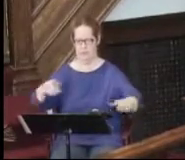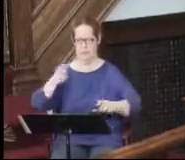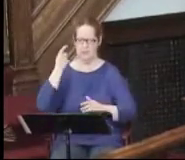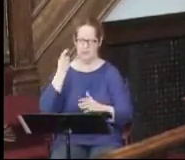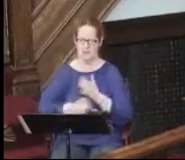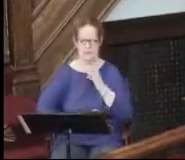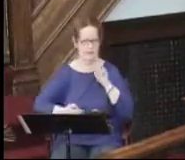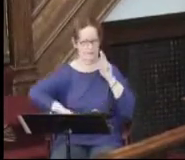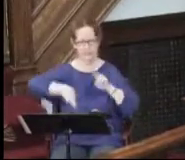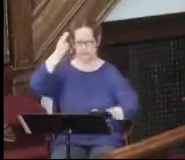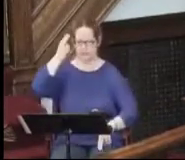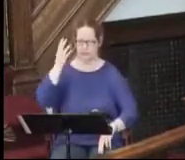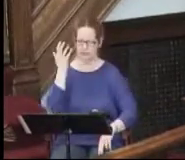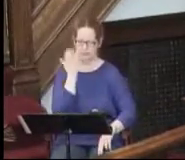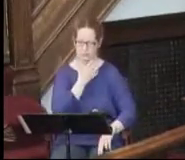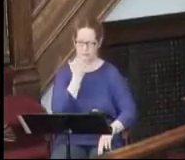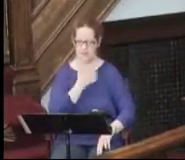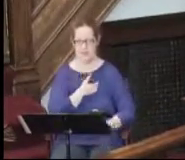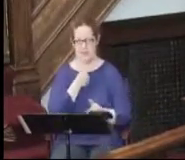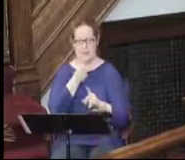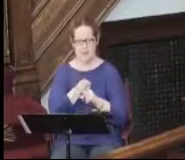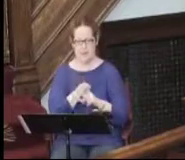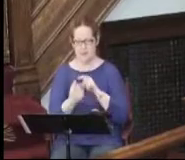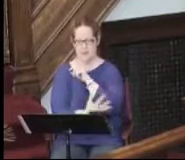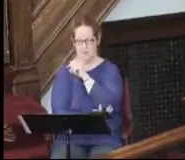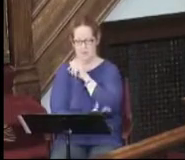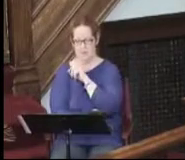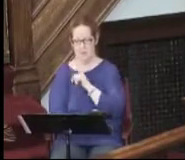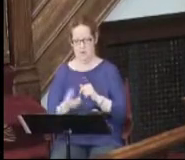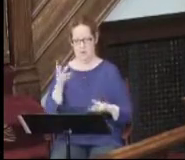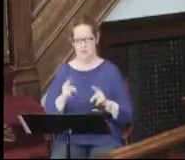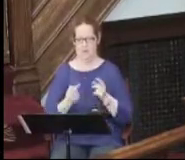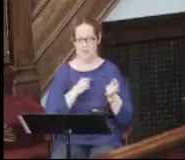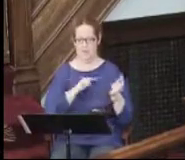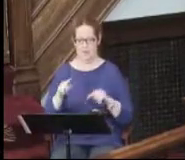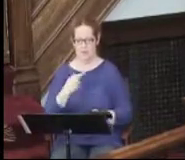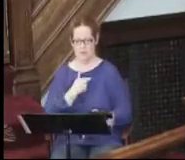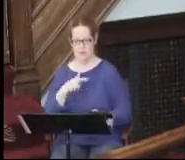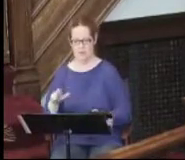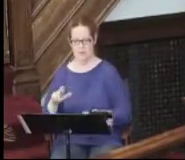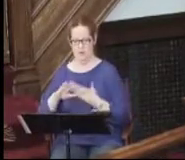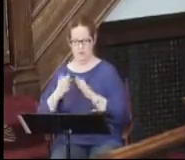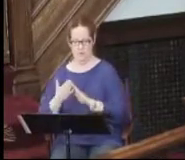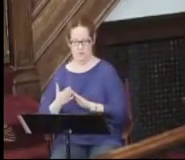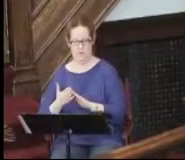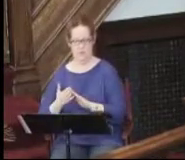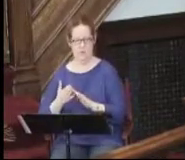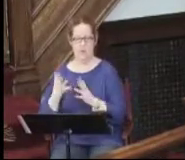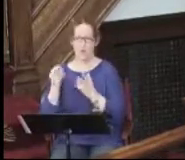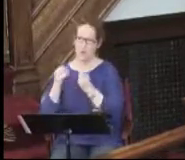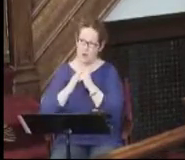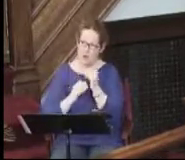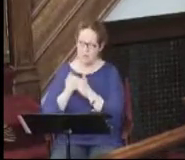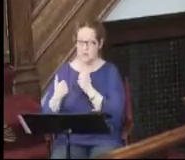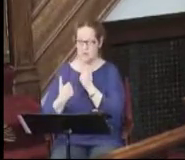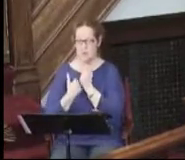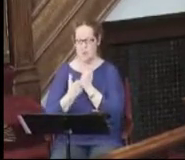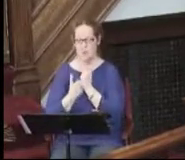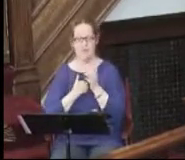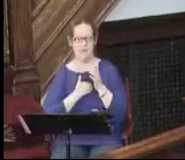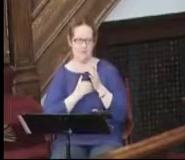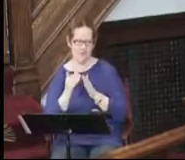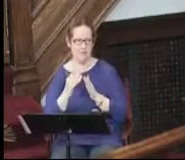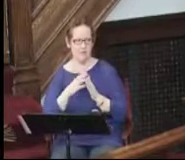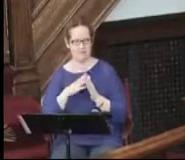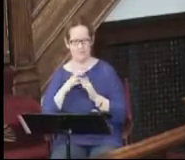Taxes disproportionately impacted the poor. And when people turned to their faith communities for comfort and support, too often